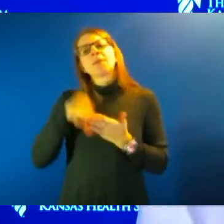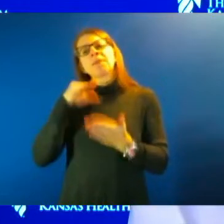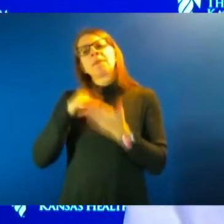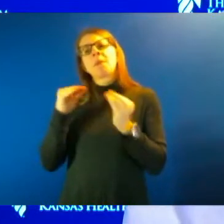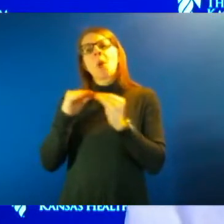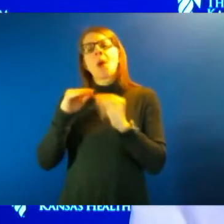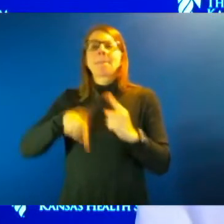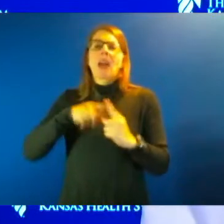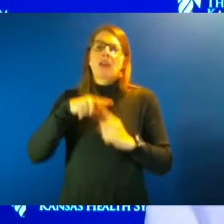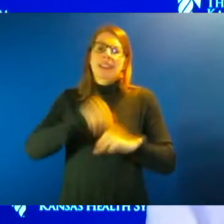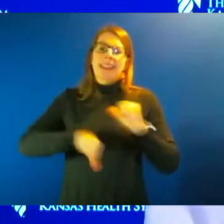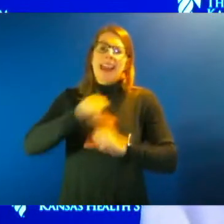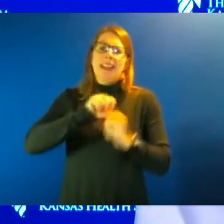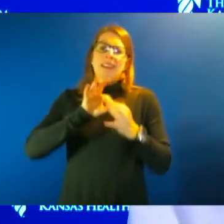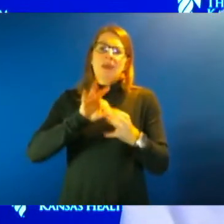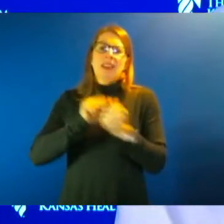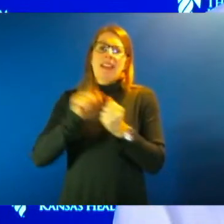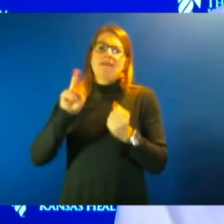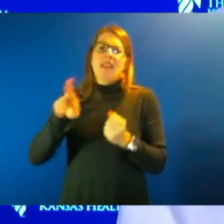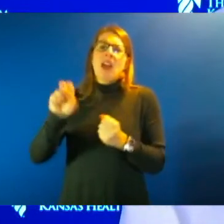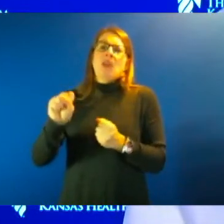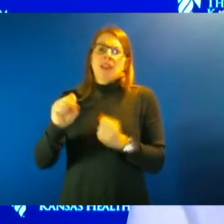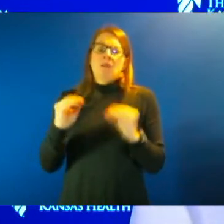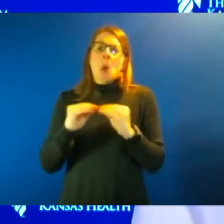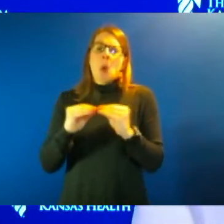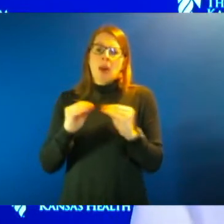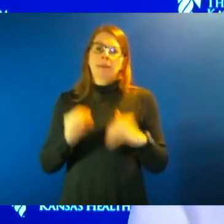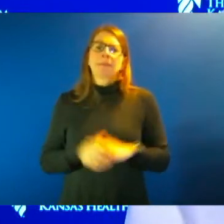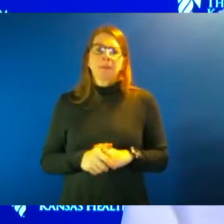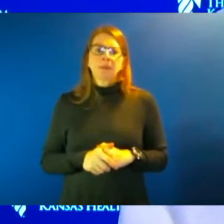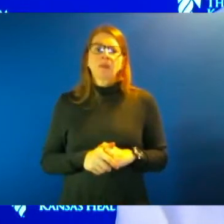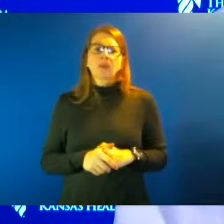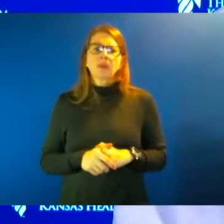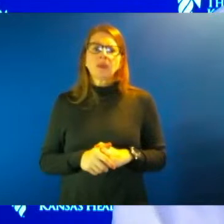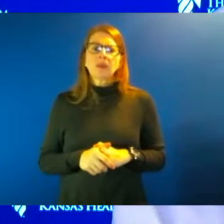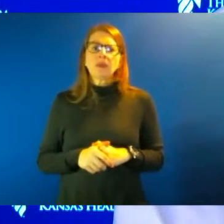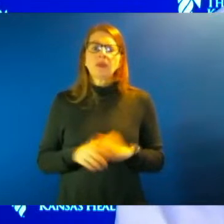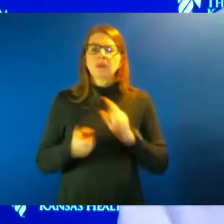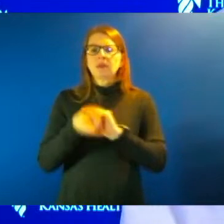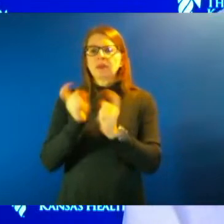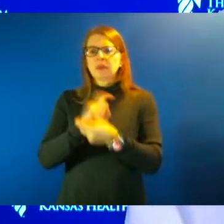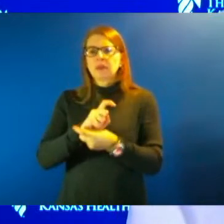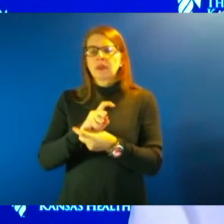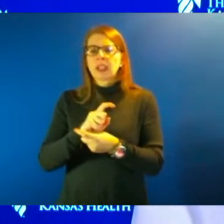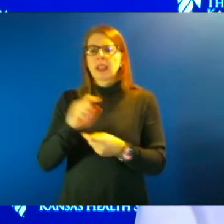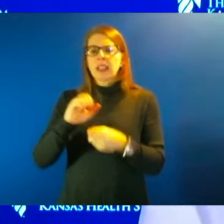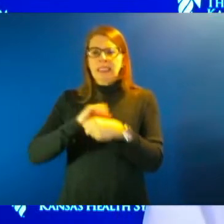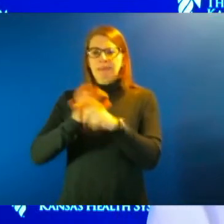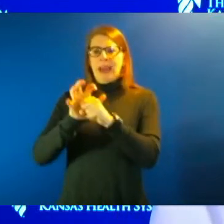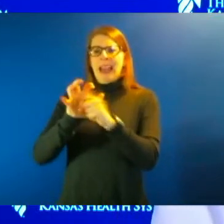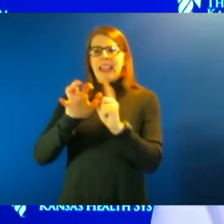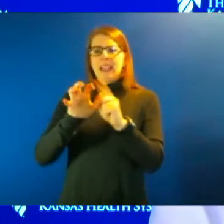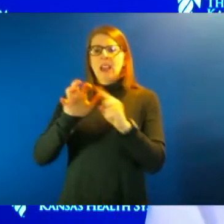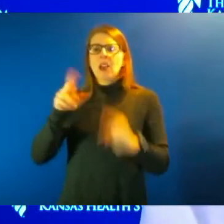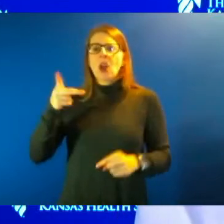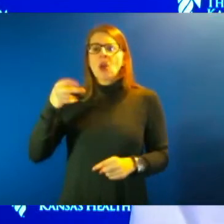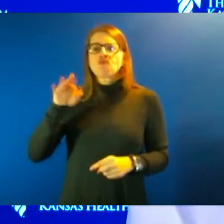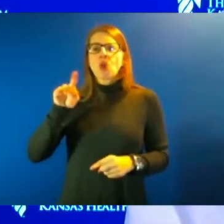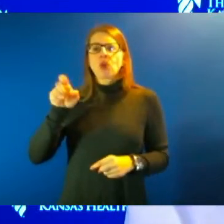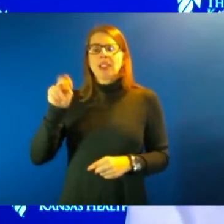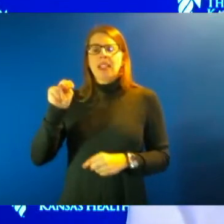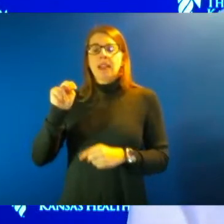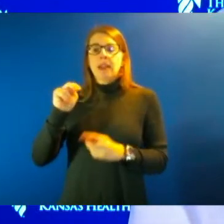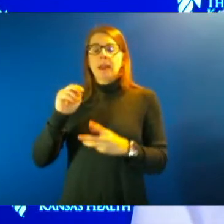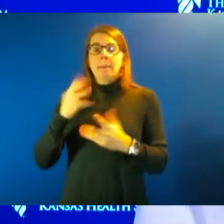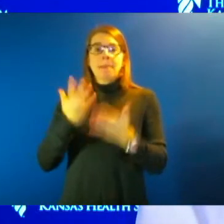for sure. Certainly it's some of those changes in spike protein that may make it easier to be cleaved, may make it